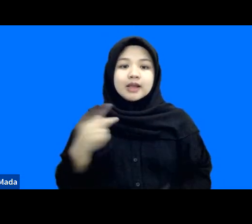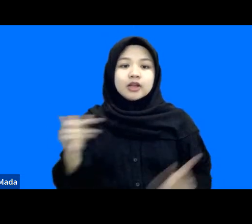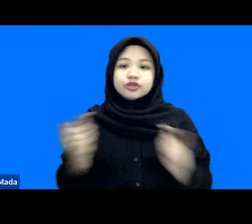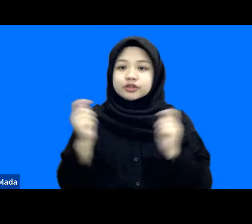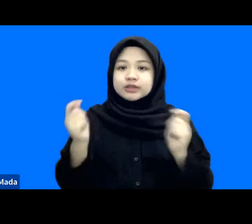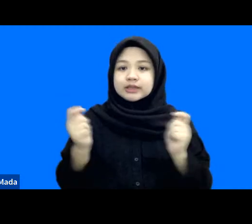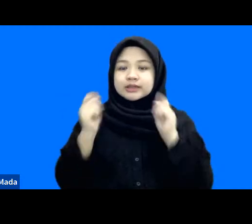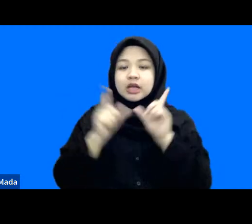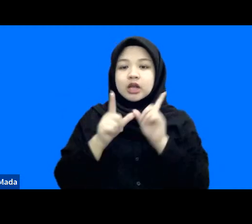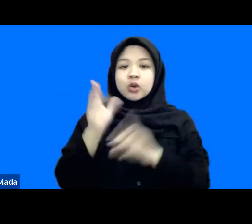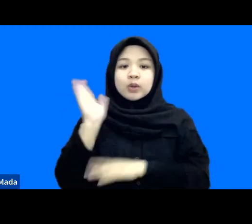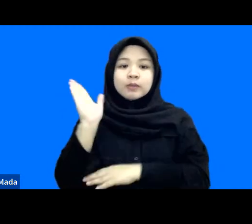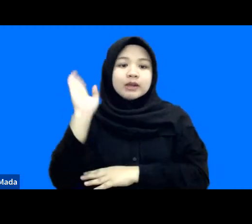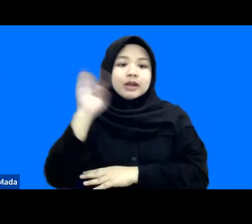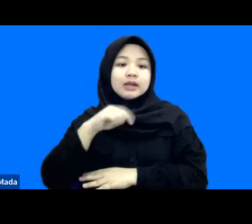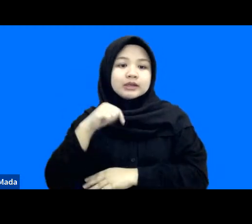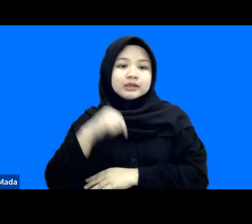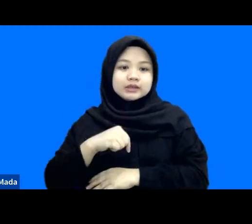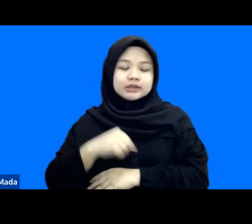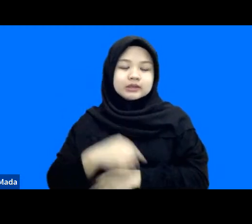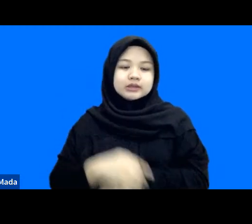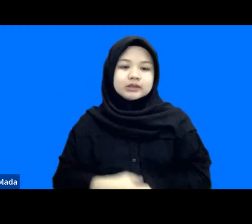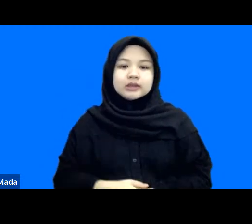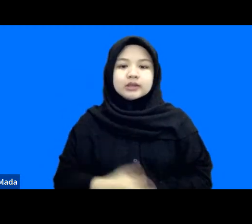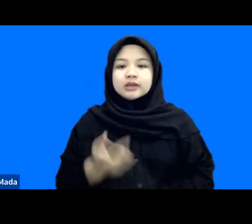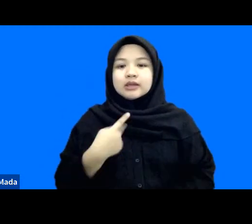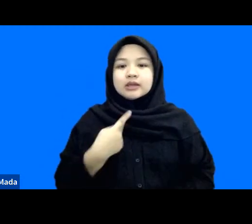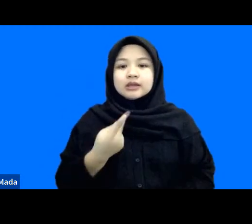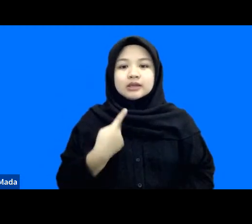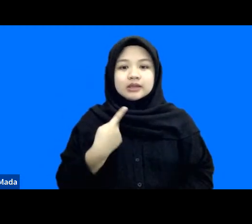make voices from civil society